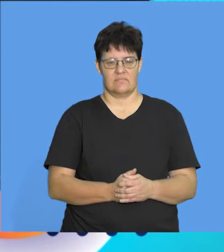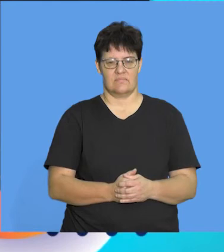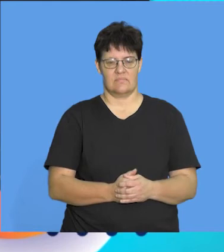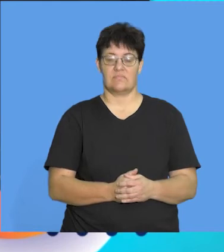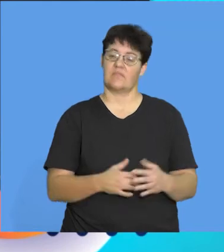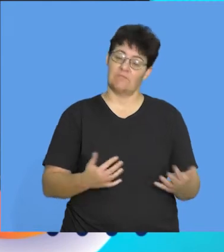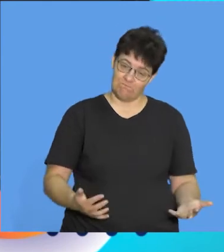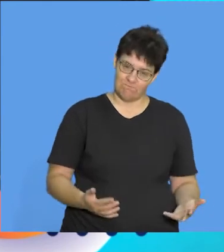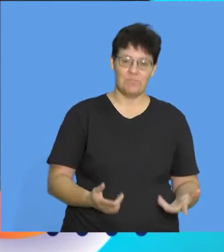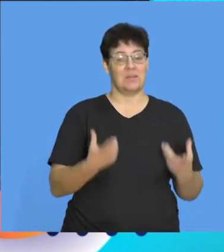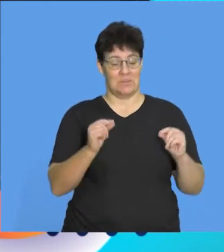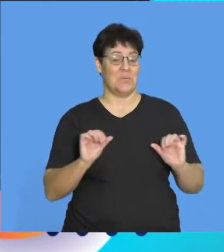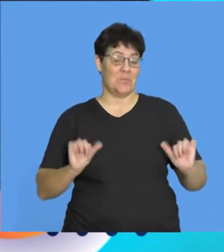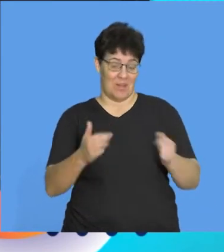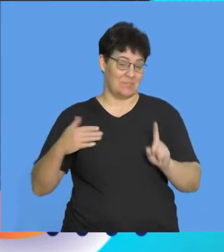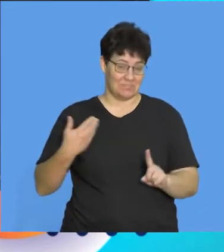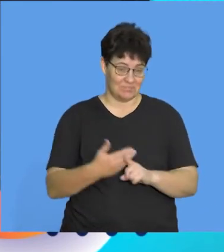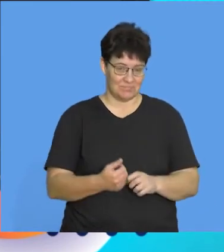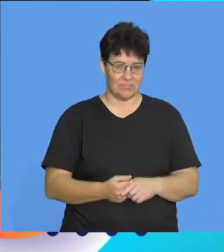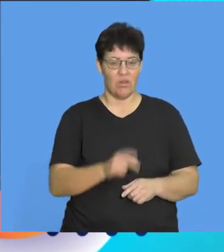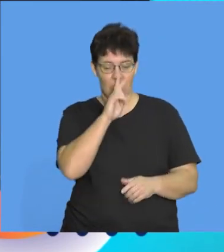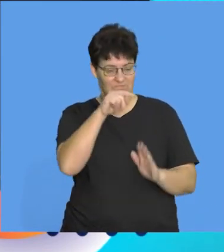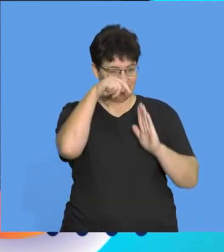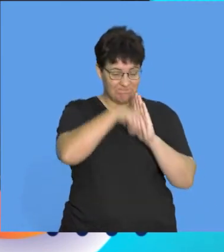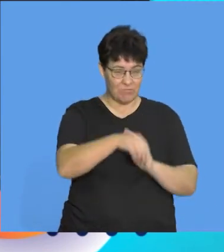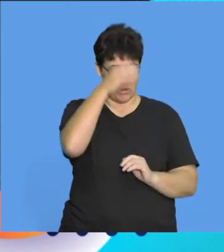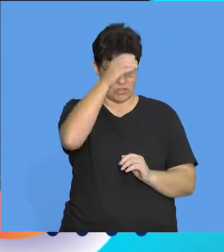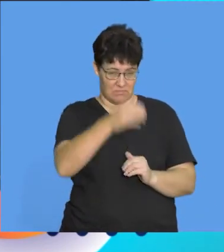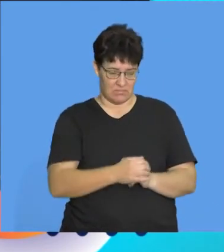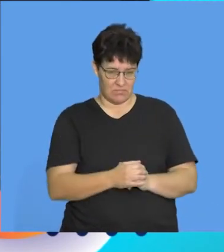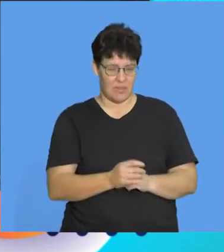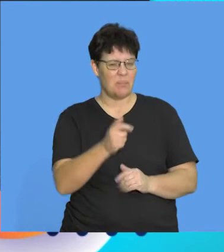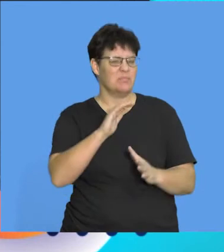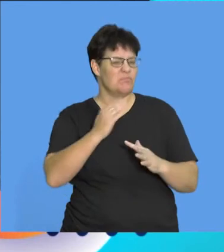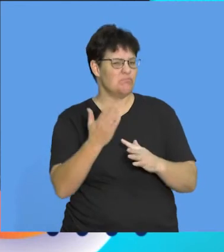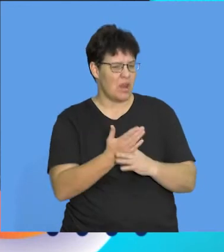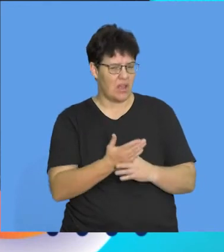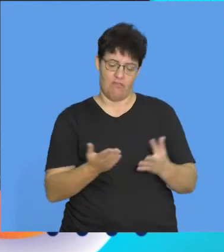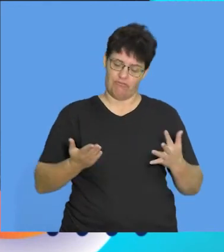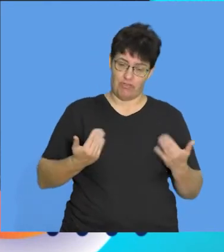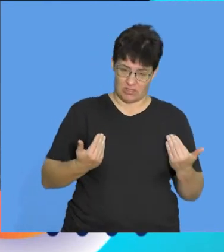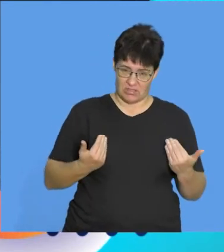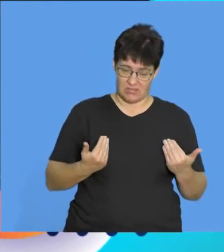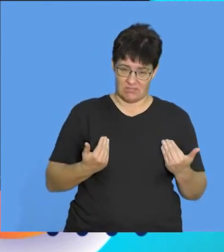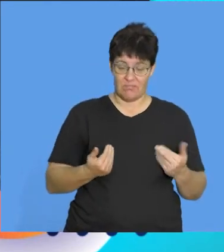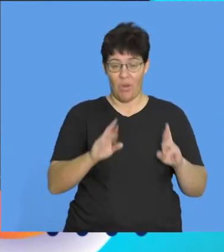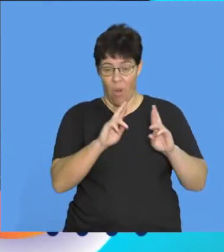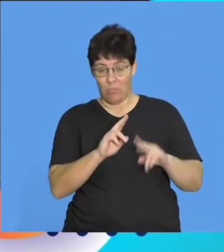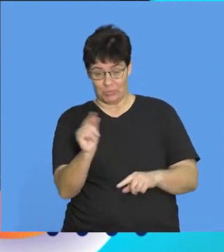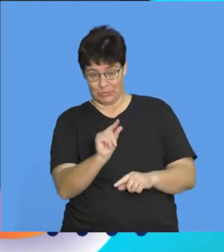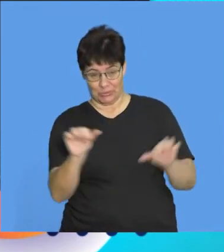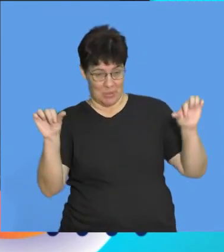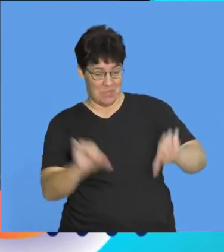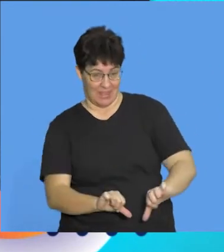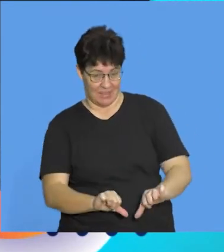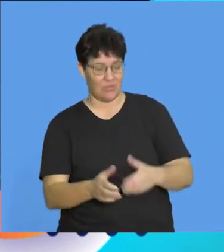Well guys, you've done well. We've looked at some detailed concepts. Let's take a little break, freshen up, and we hope to see you back so that we